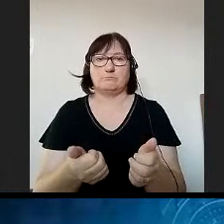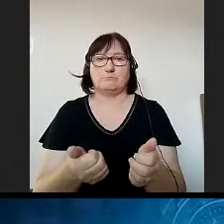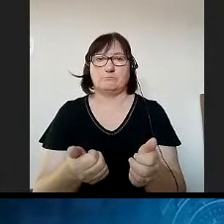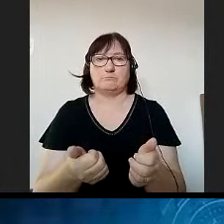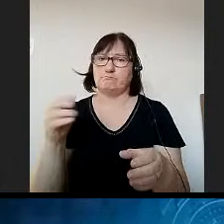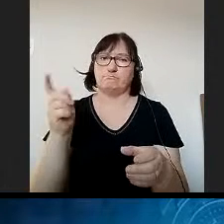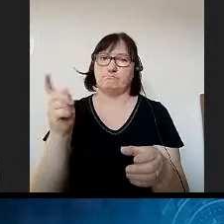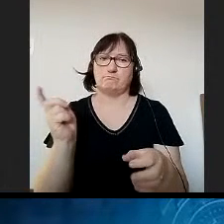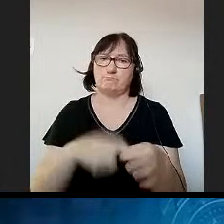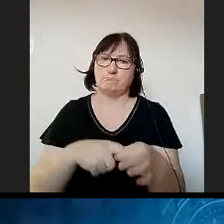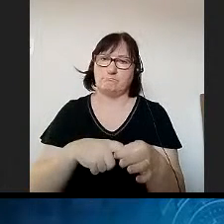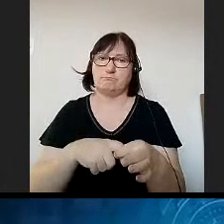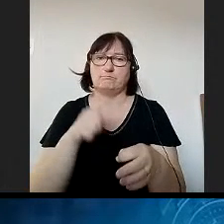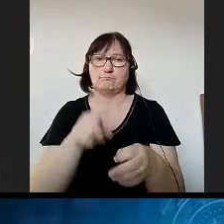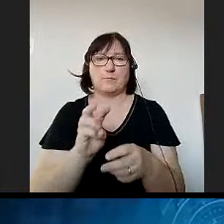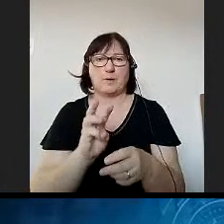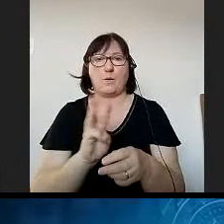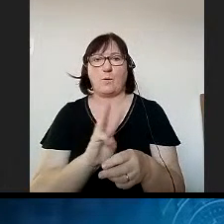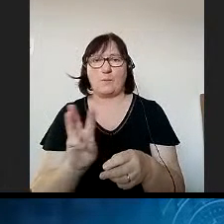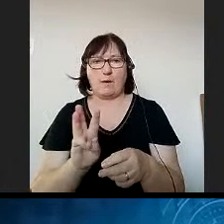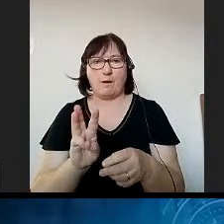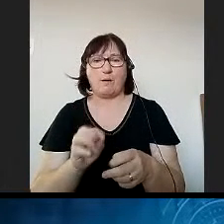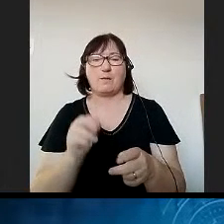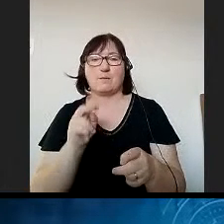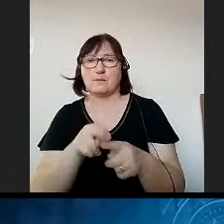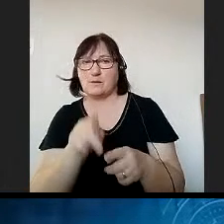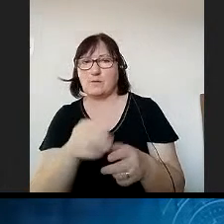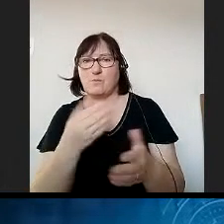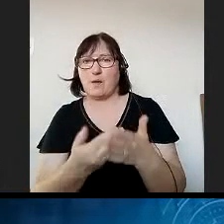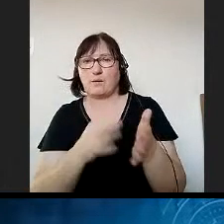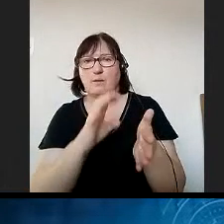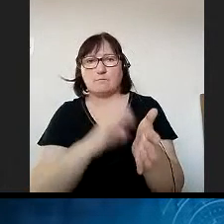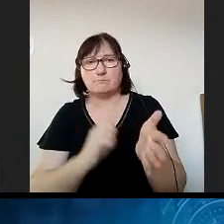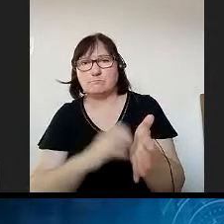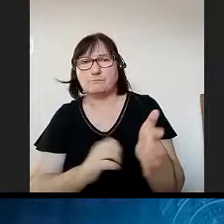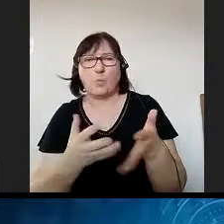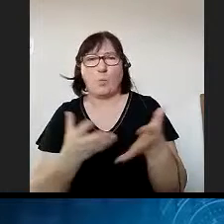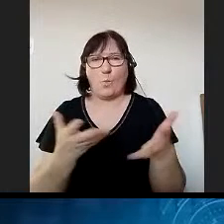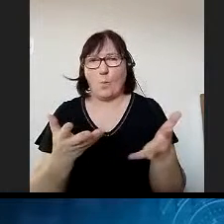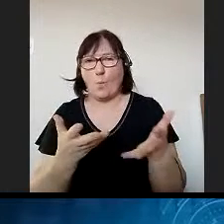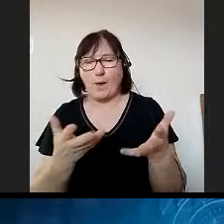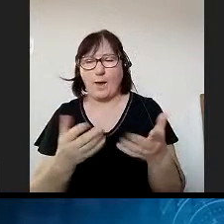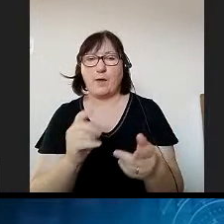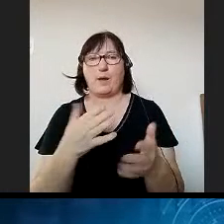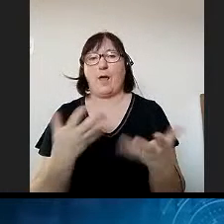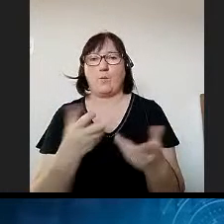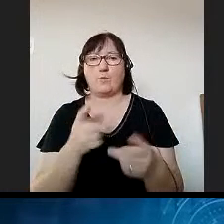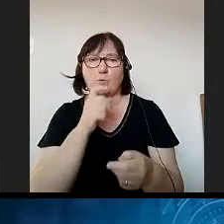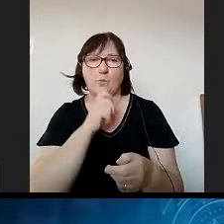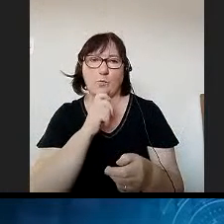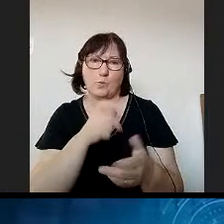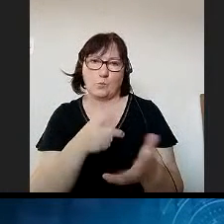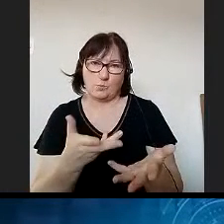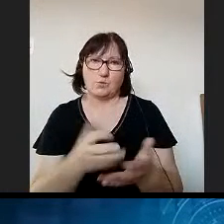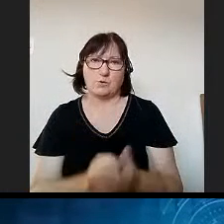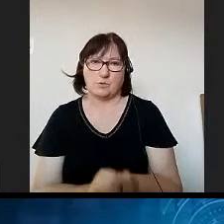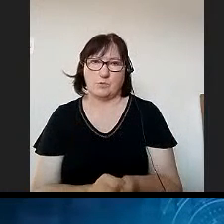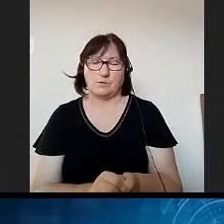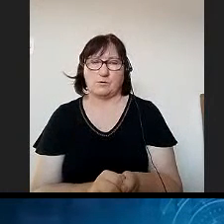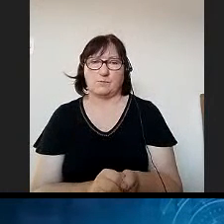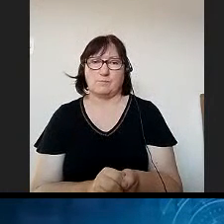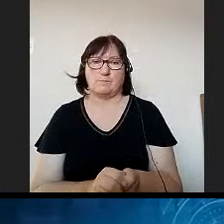what the incentives are, as well as how to make use of them. Thank you very much. And over to Patricia Jones.